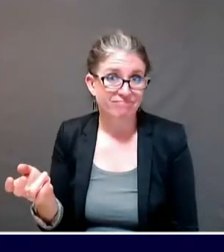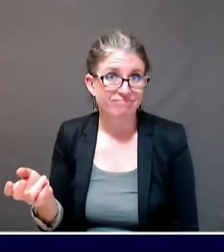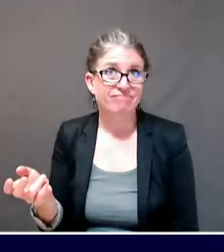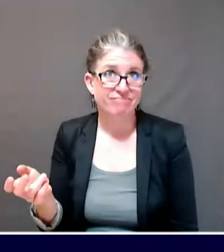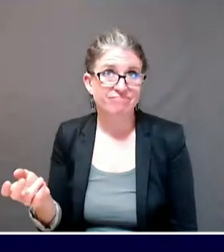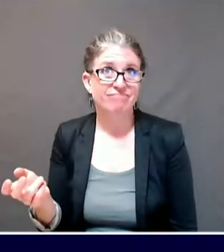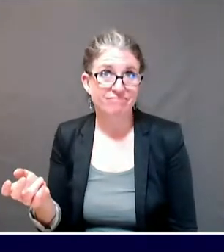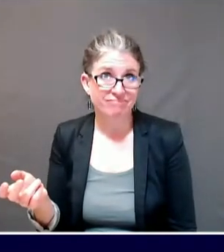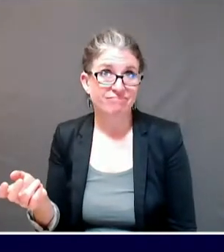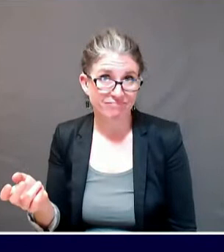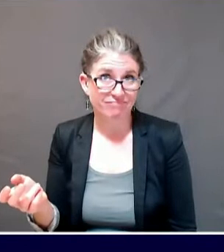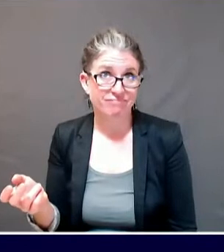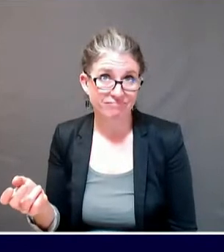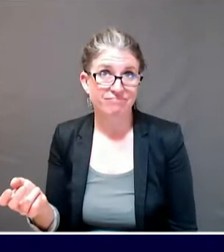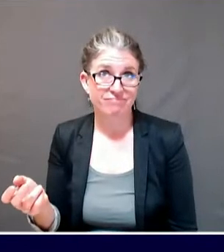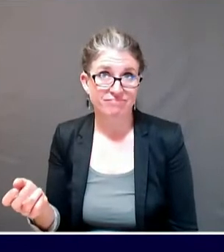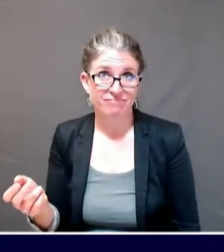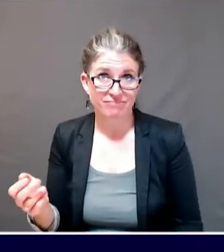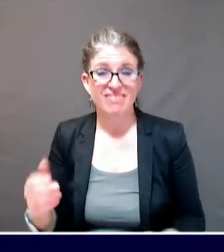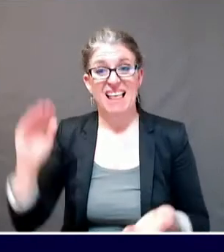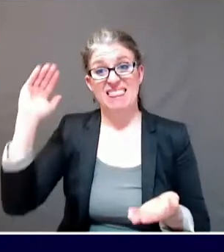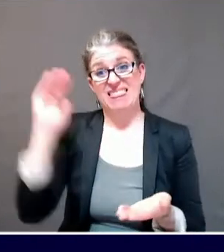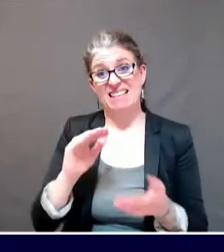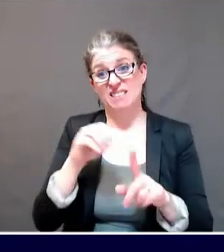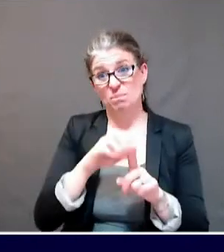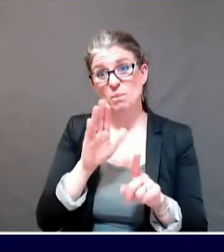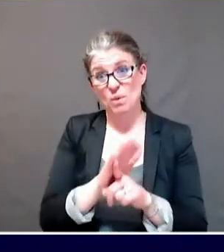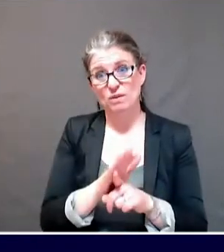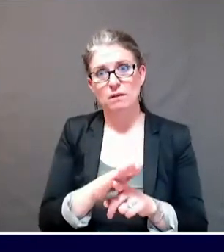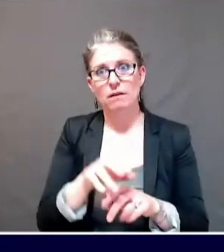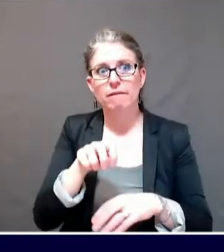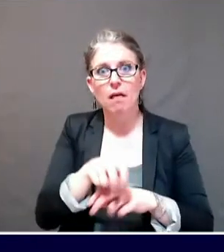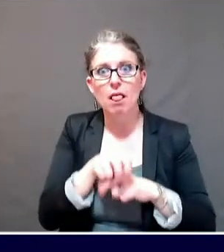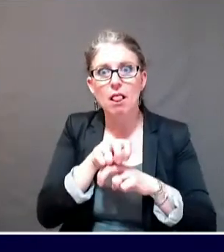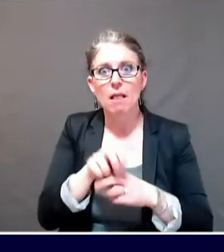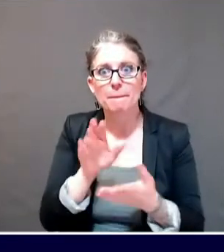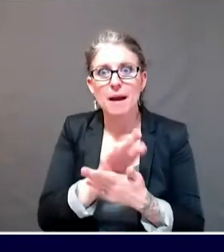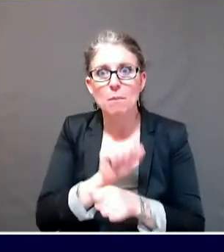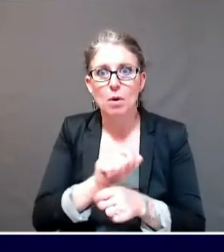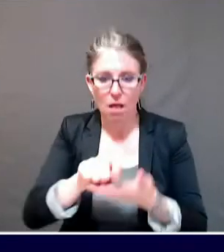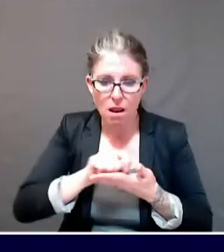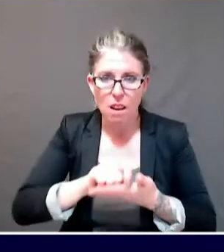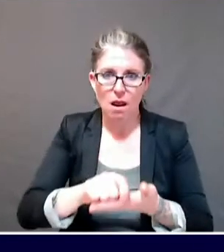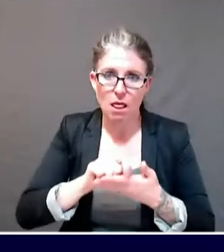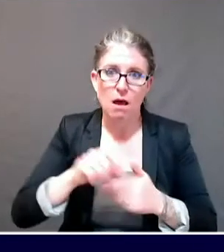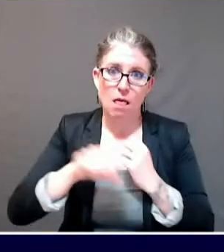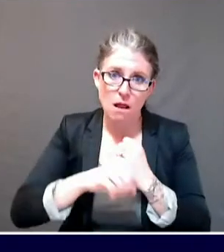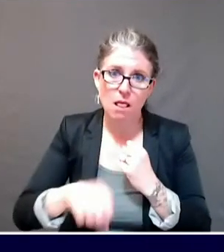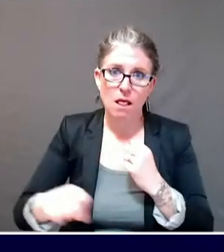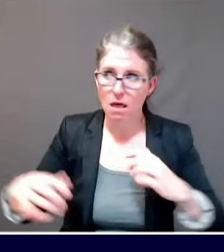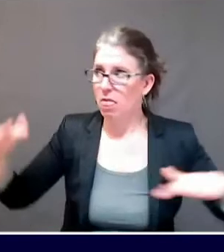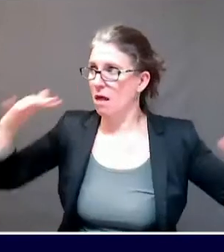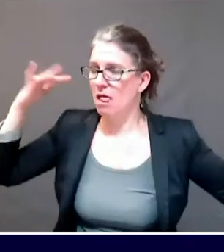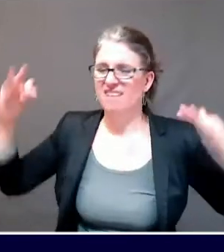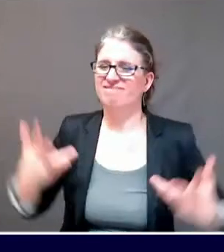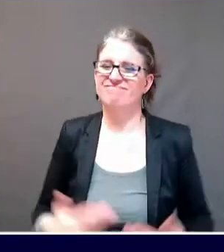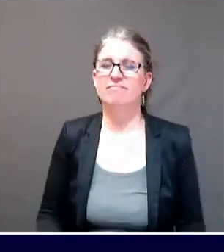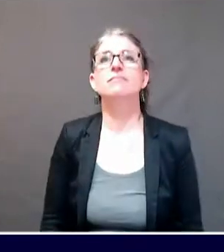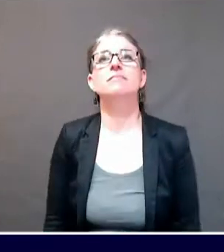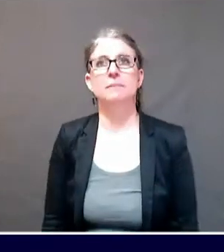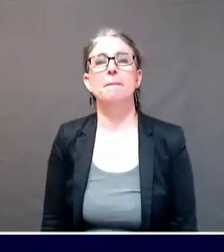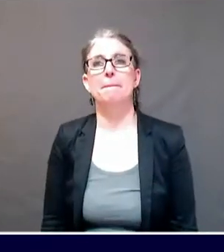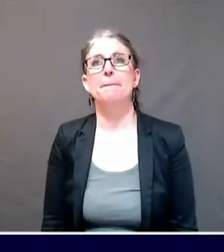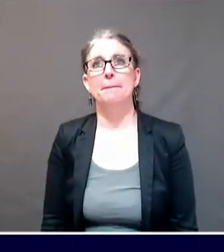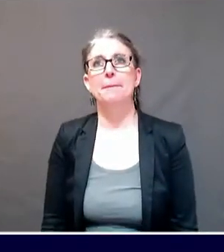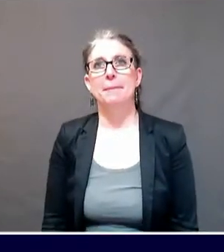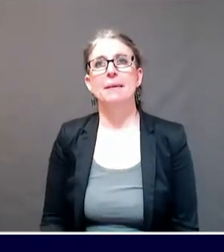possible. Would that mean potentially, I guess would that registration, for lack of a better term, would that occur through